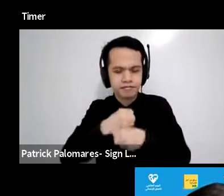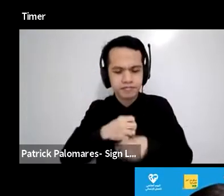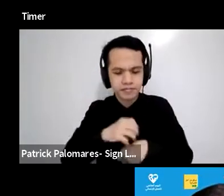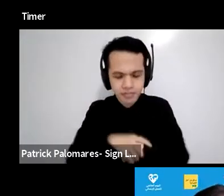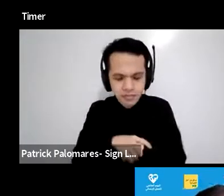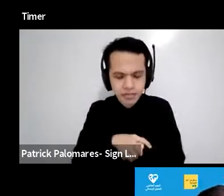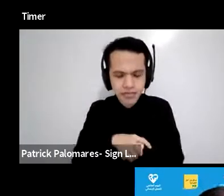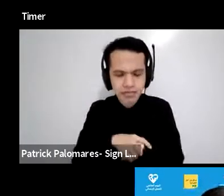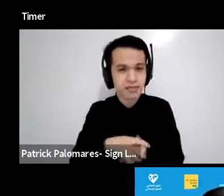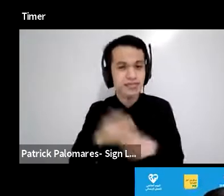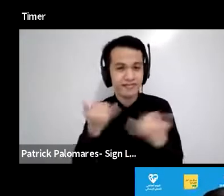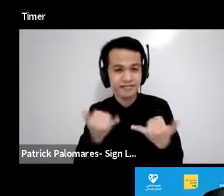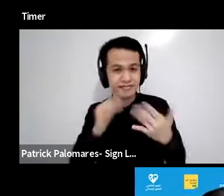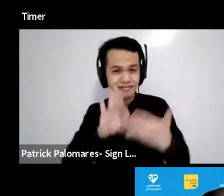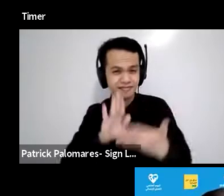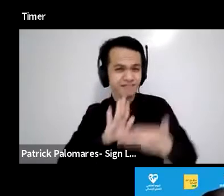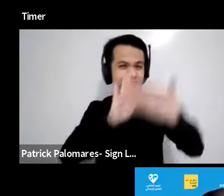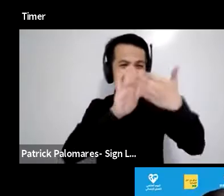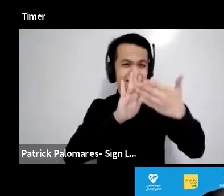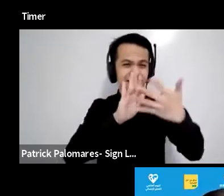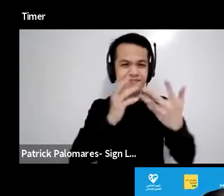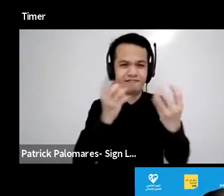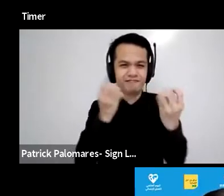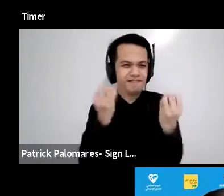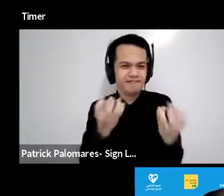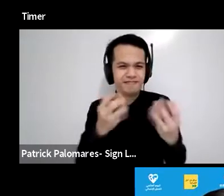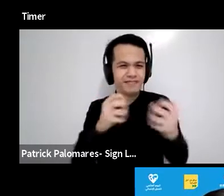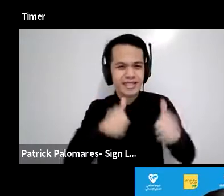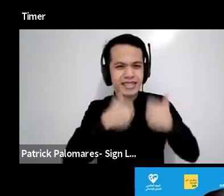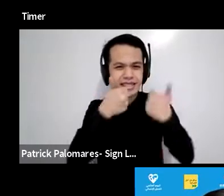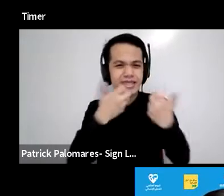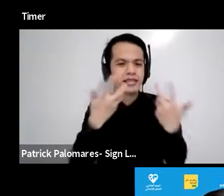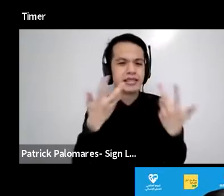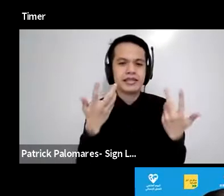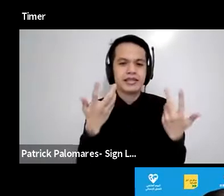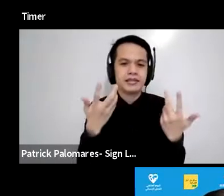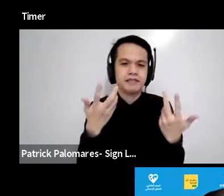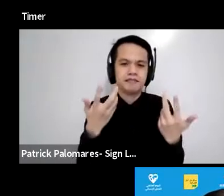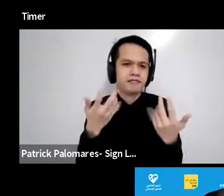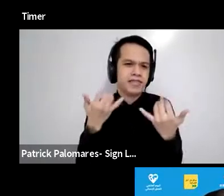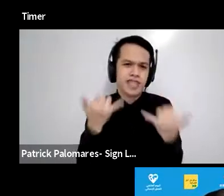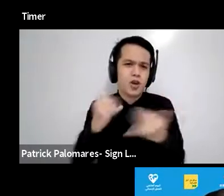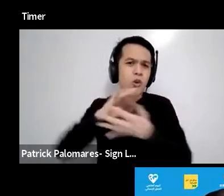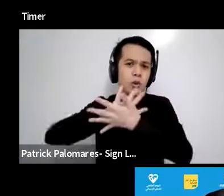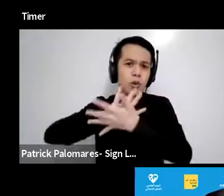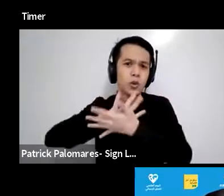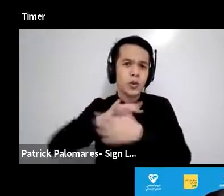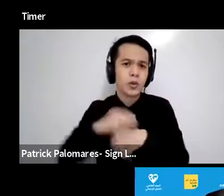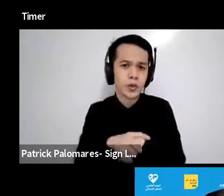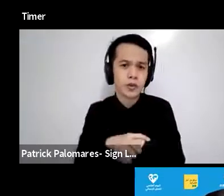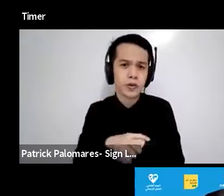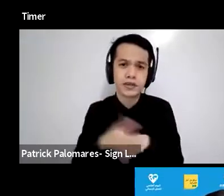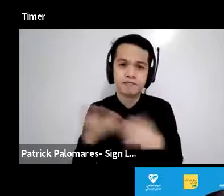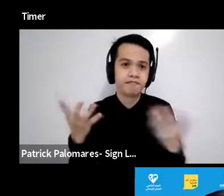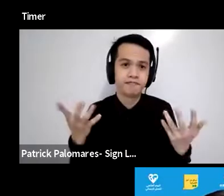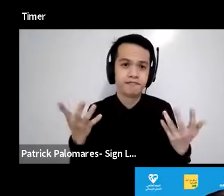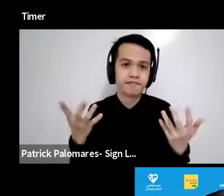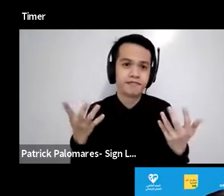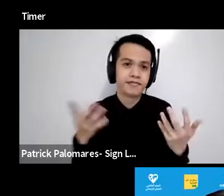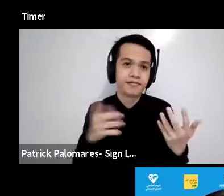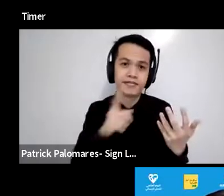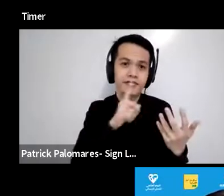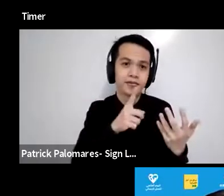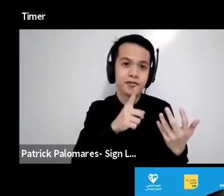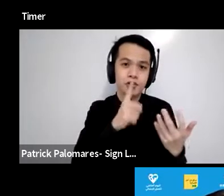we are facing a lot of challenges, in COVID-19, which, this might be a